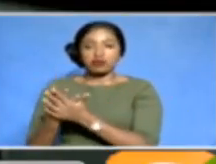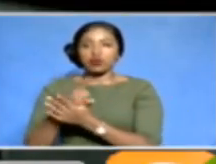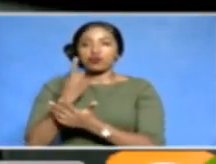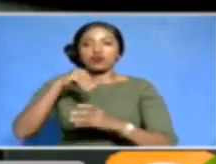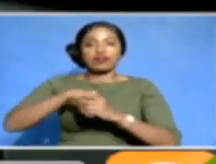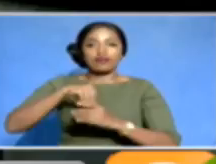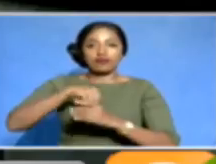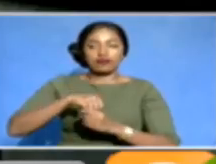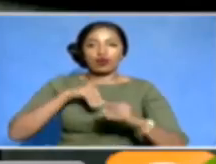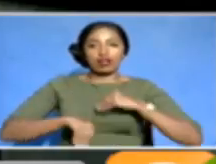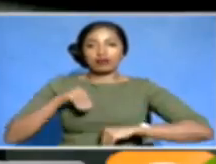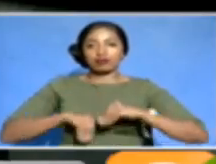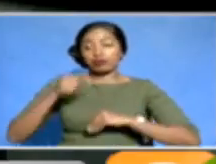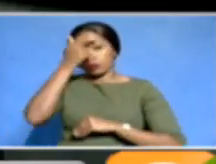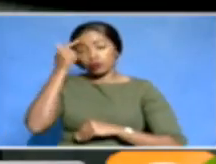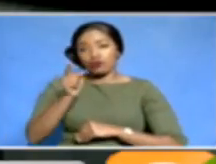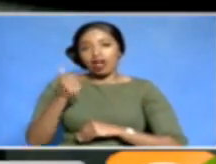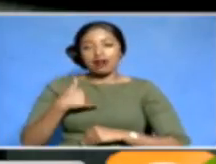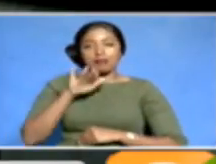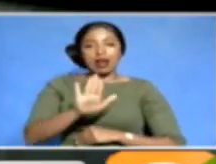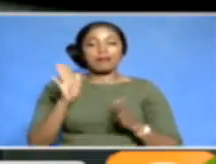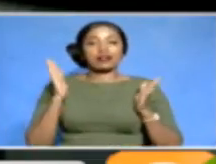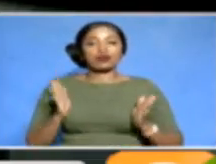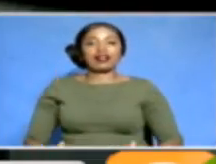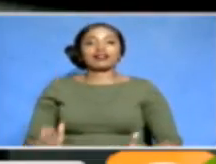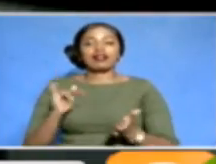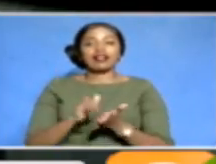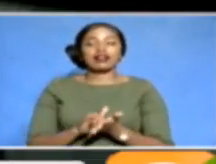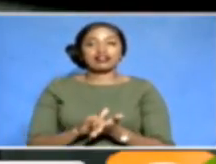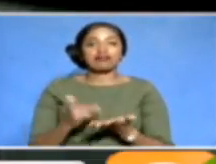because you have a personality there at the top who does not fear.